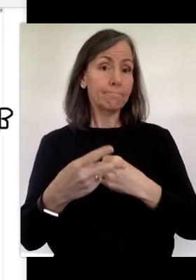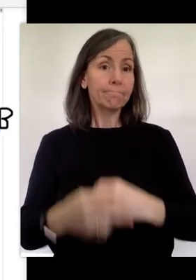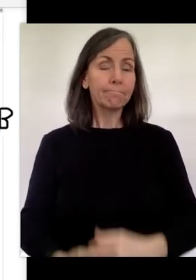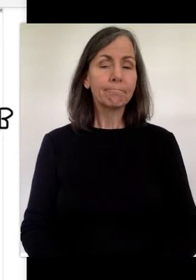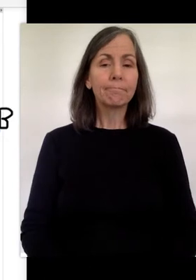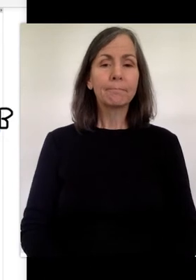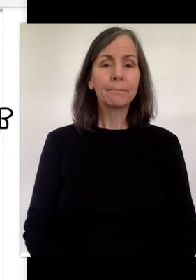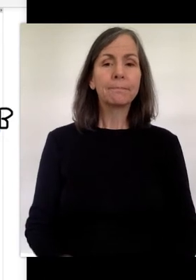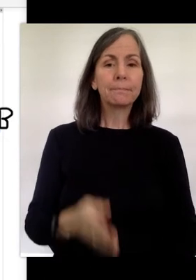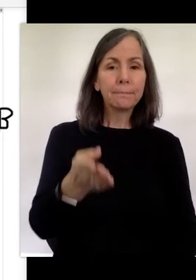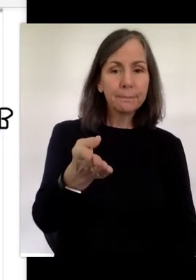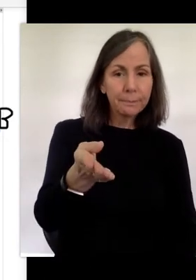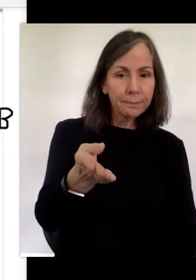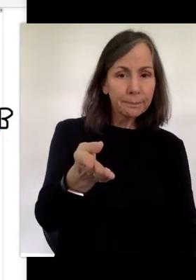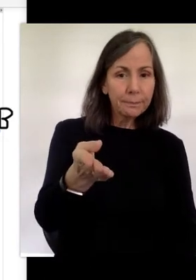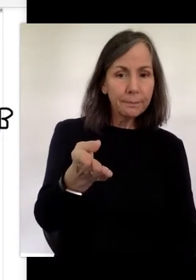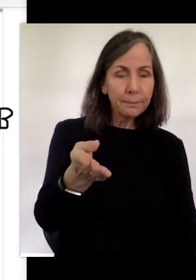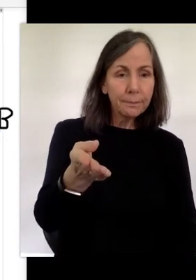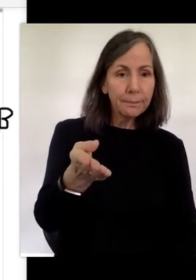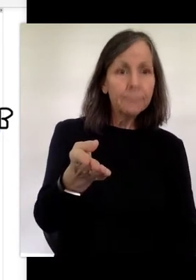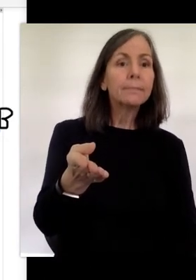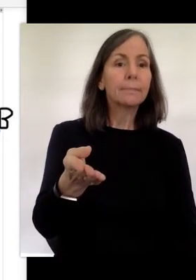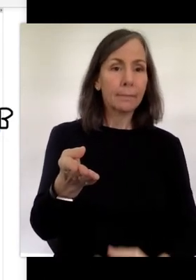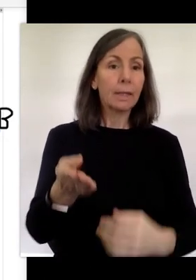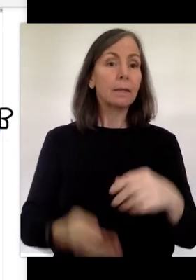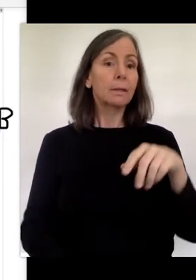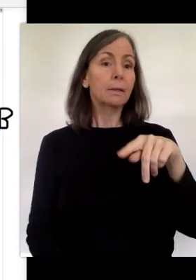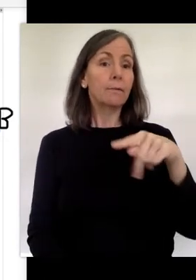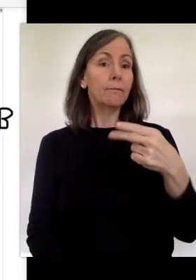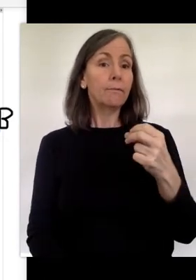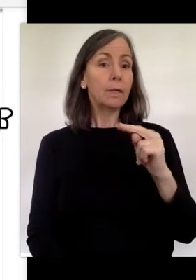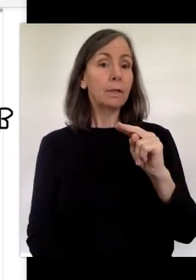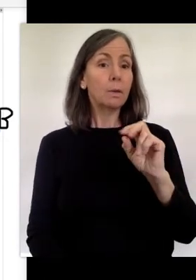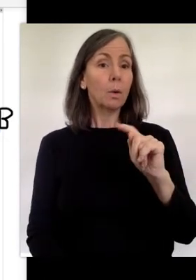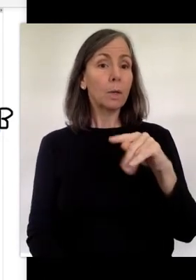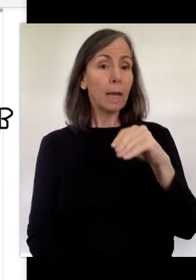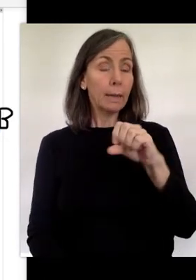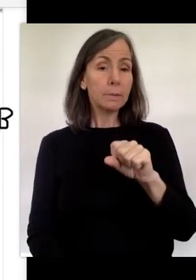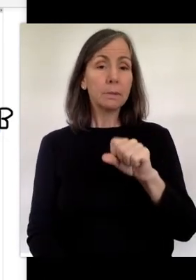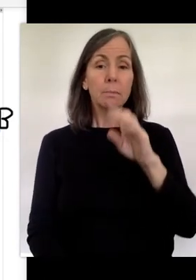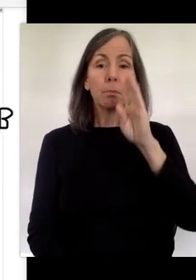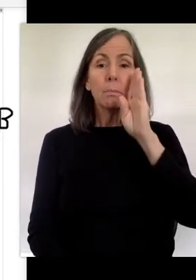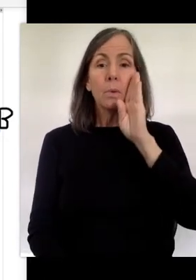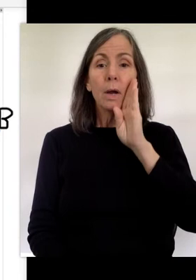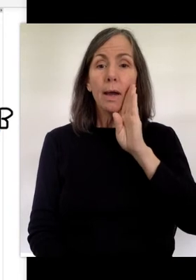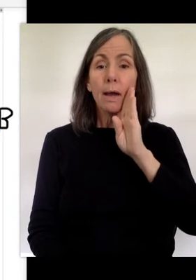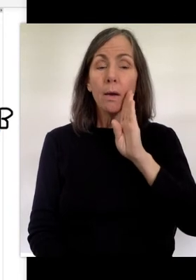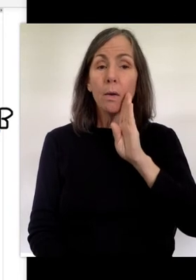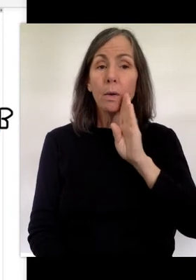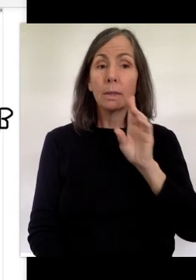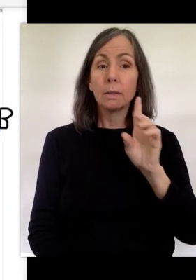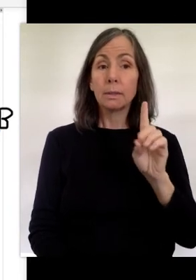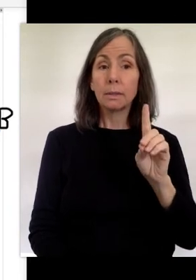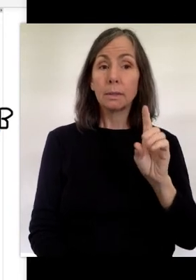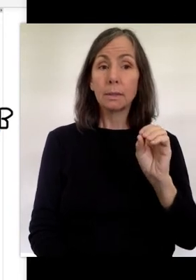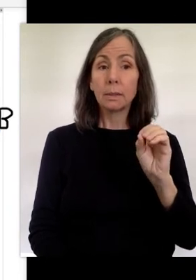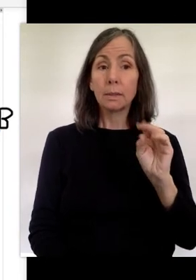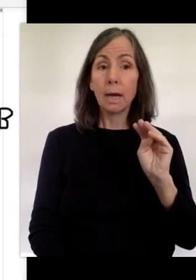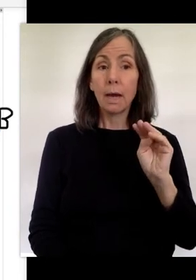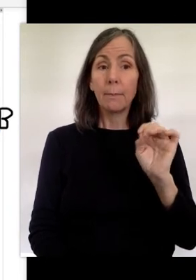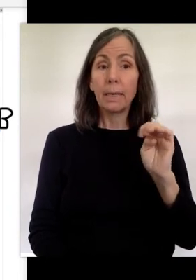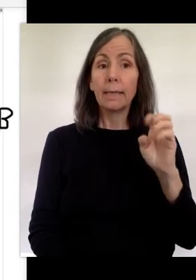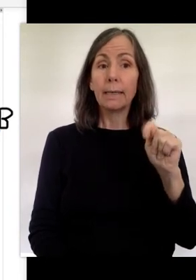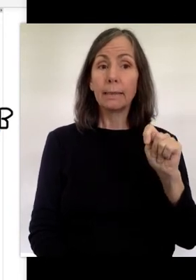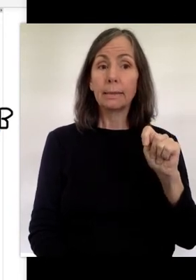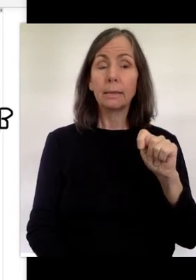So we wrote down that brown is dominant. That means that whenever you see a capital letter, it means the rabbit has